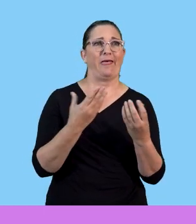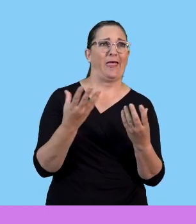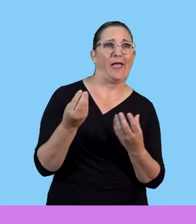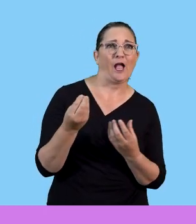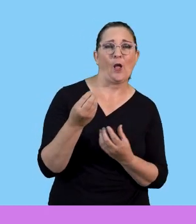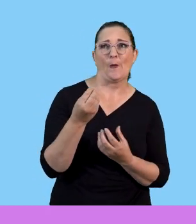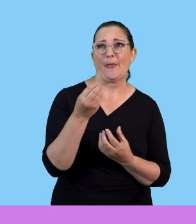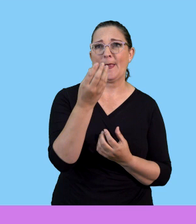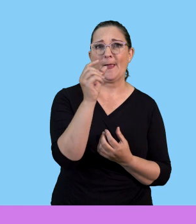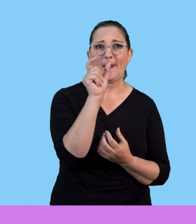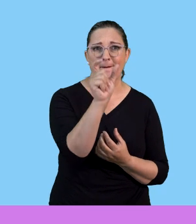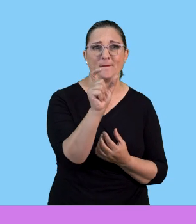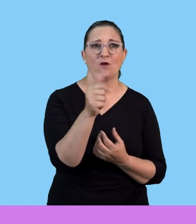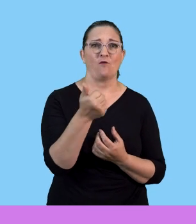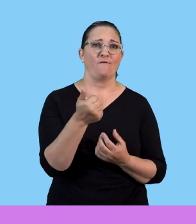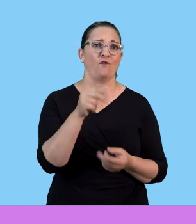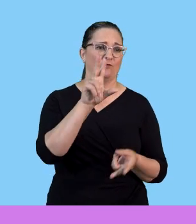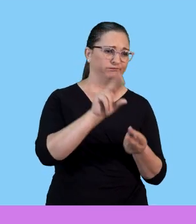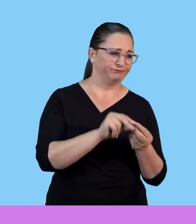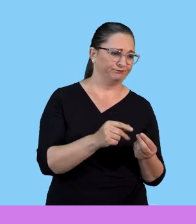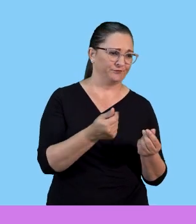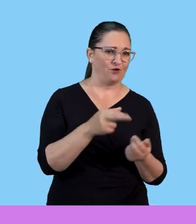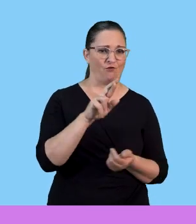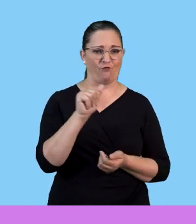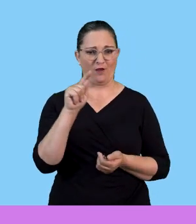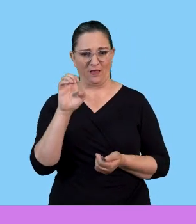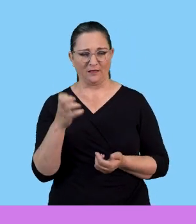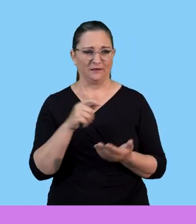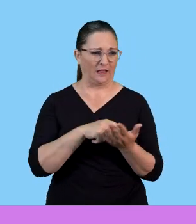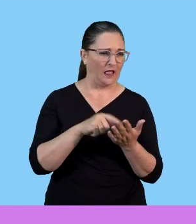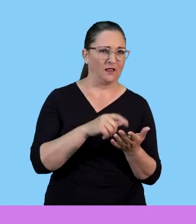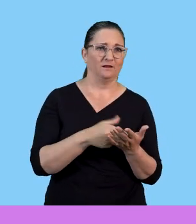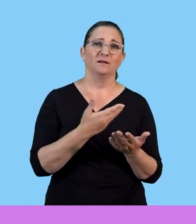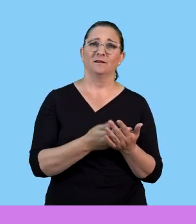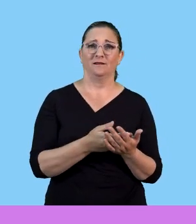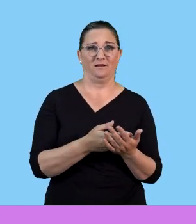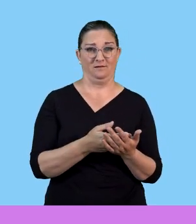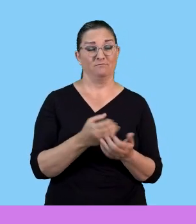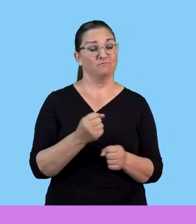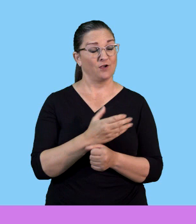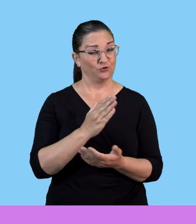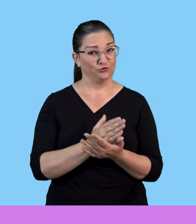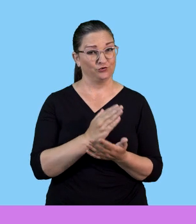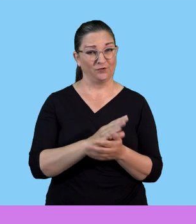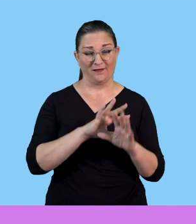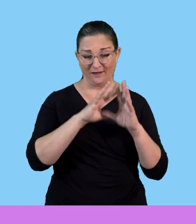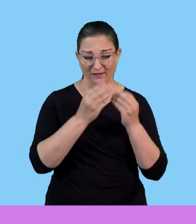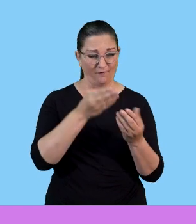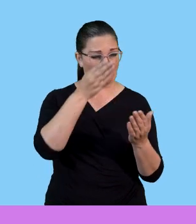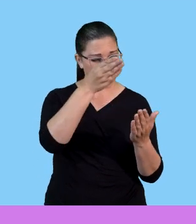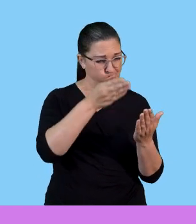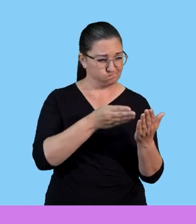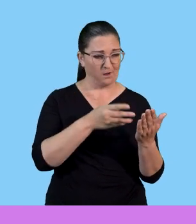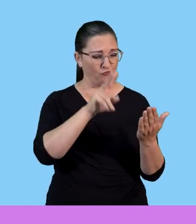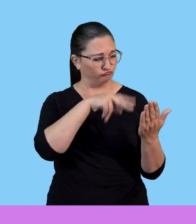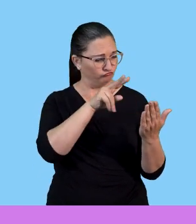the account number up to a tariff or rate, how they calculated it. So please ensure that